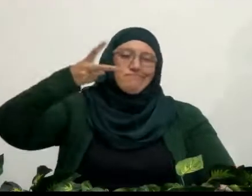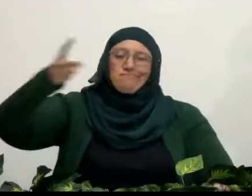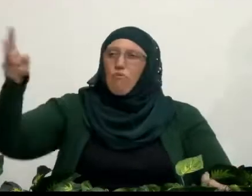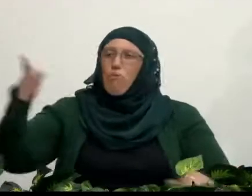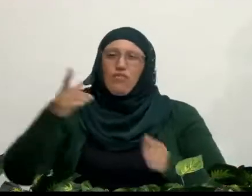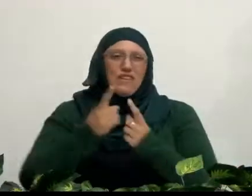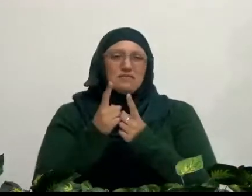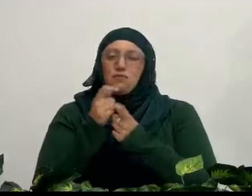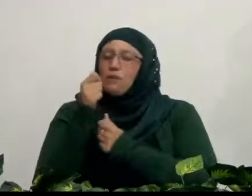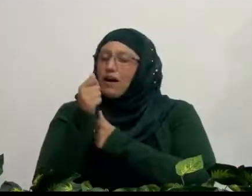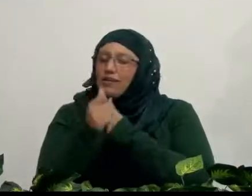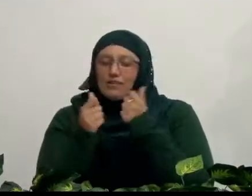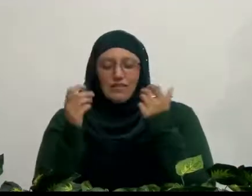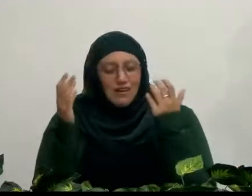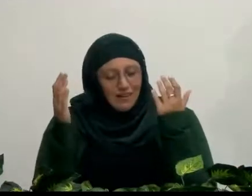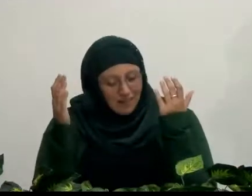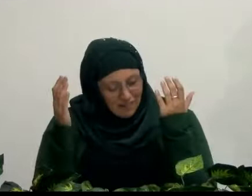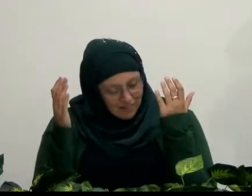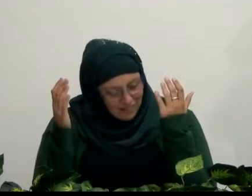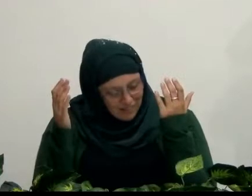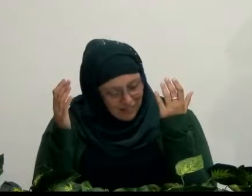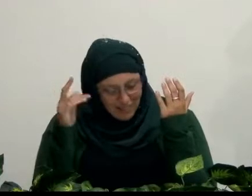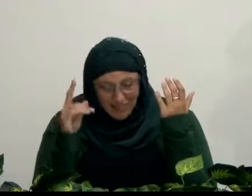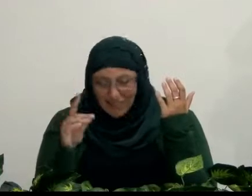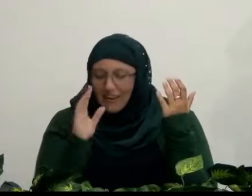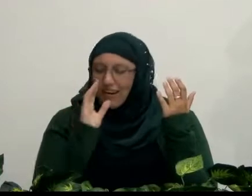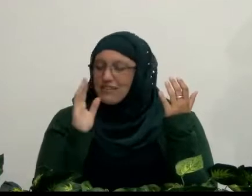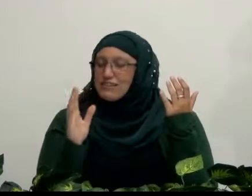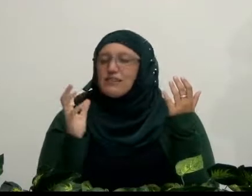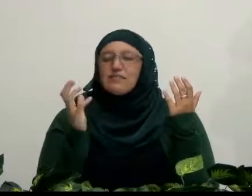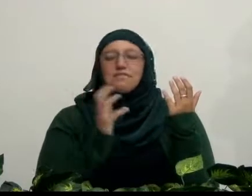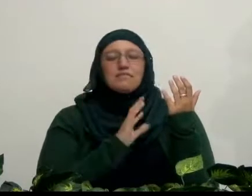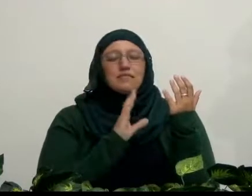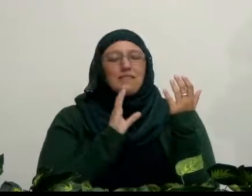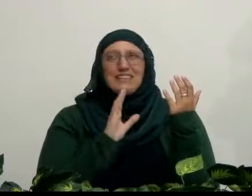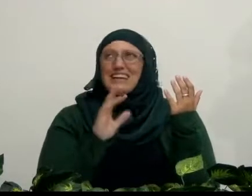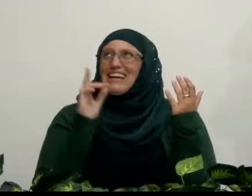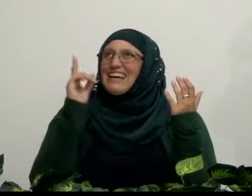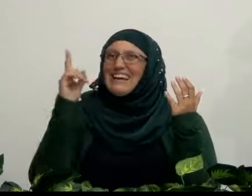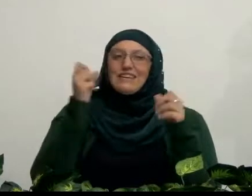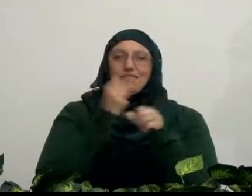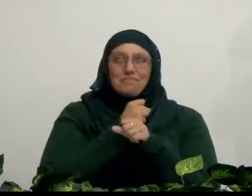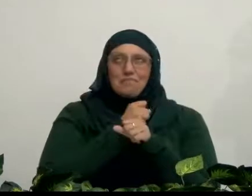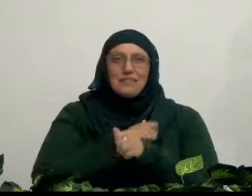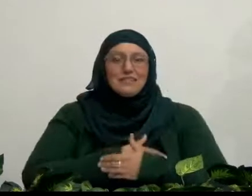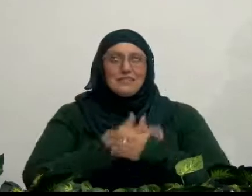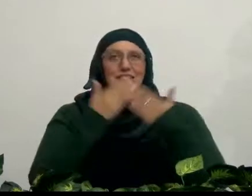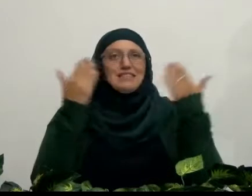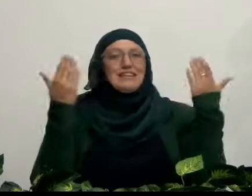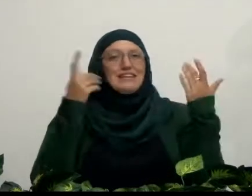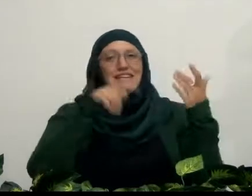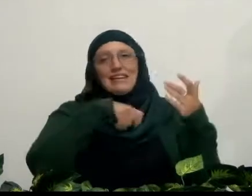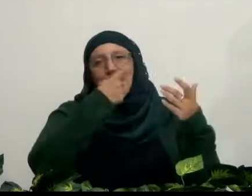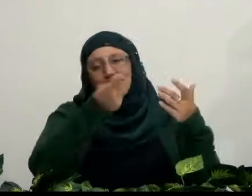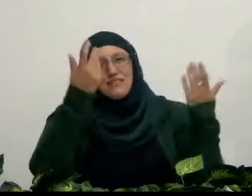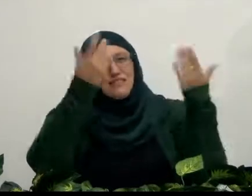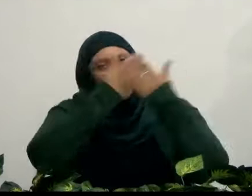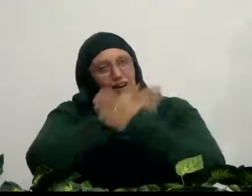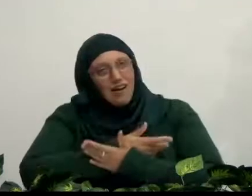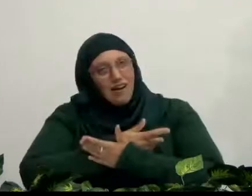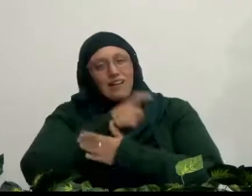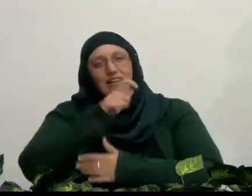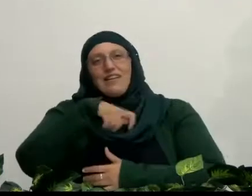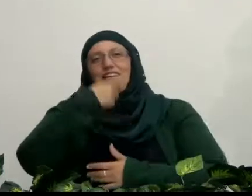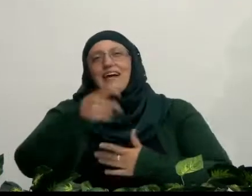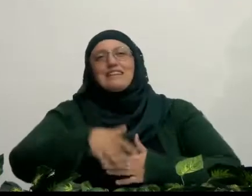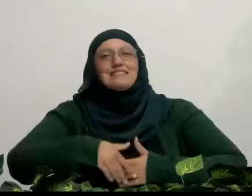SubhanAllah, that is so much depth right there. He makes the night enter into the day and the day into the night. There